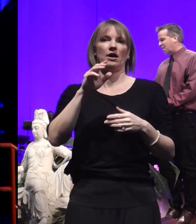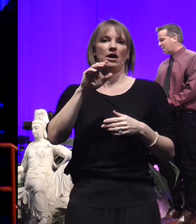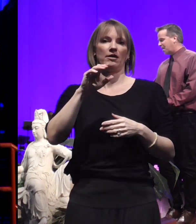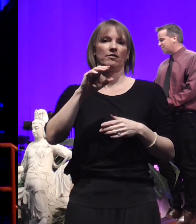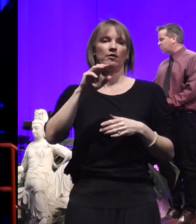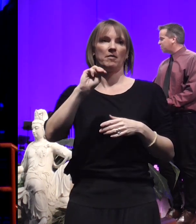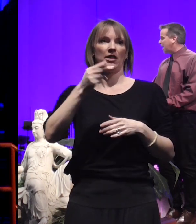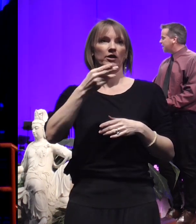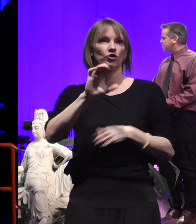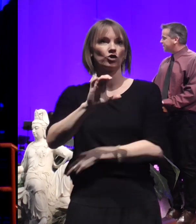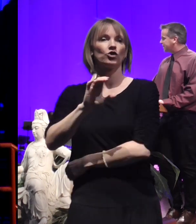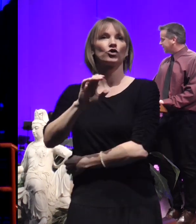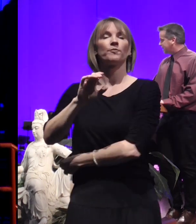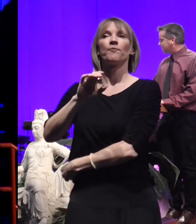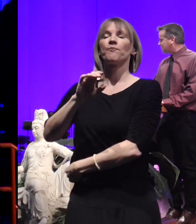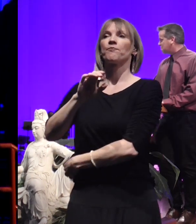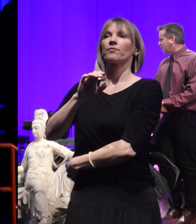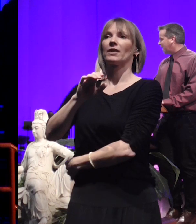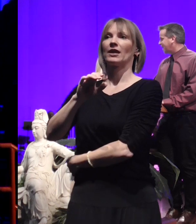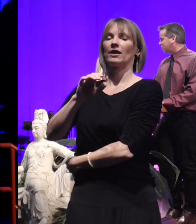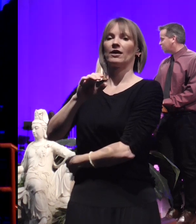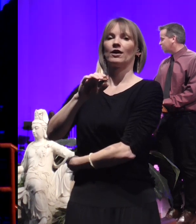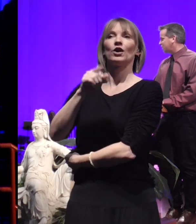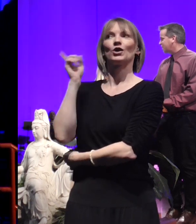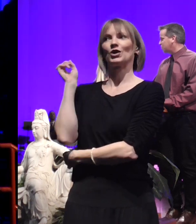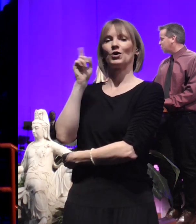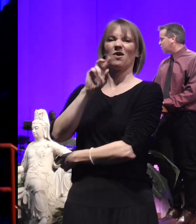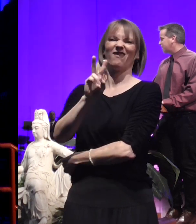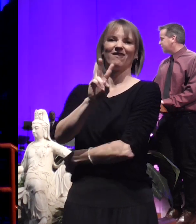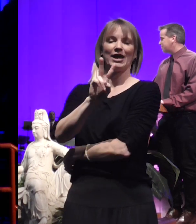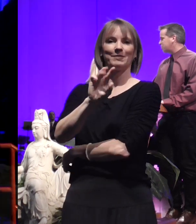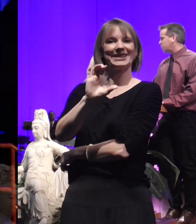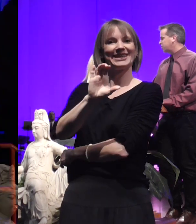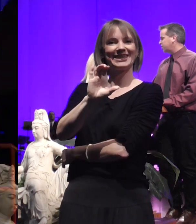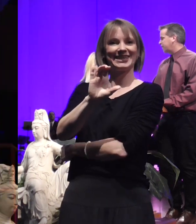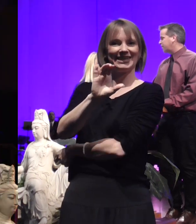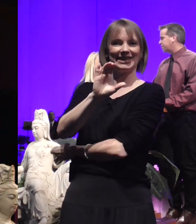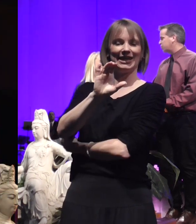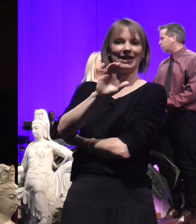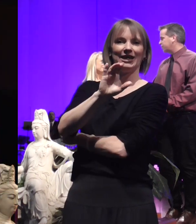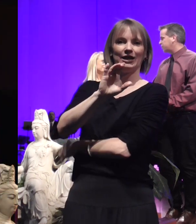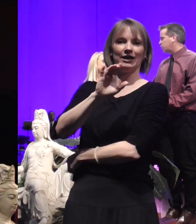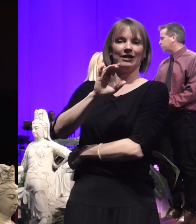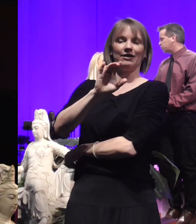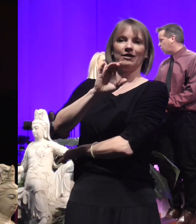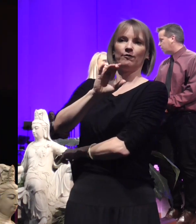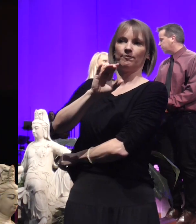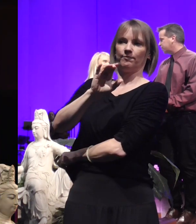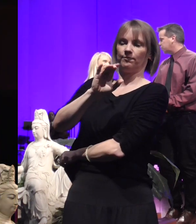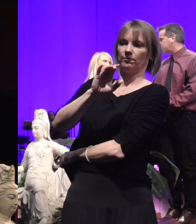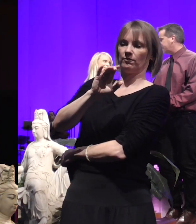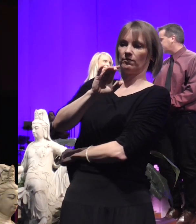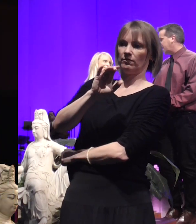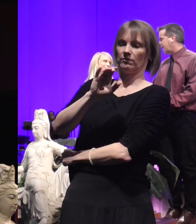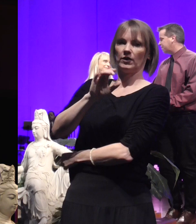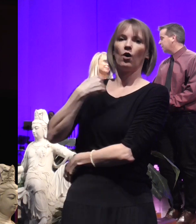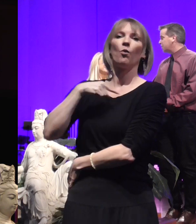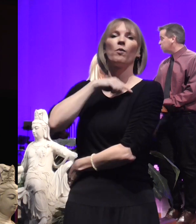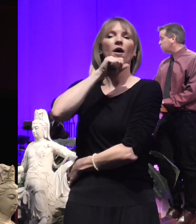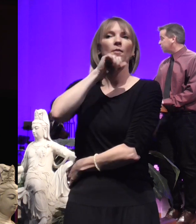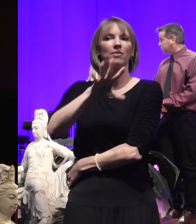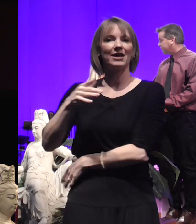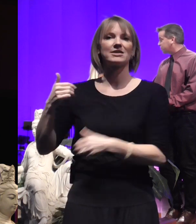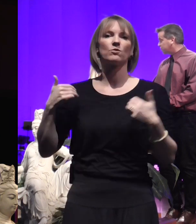Zamira, you are vitamin C for Mile High Church, and you are a demonstration that our future is so strong. We are so blessed to